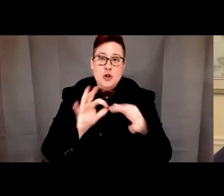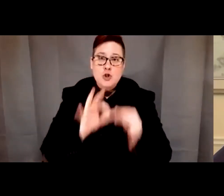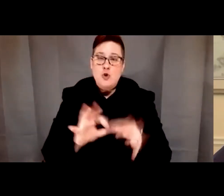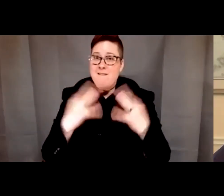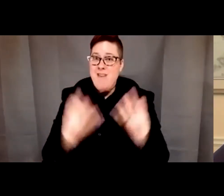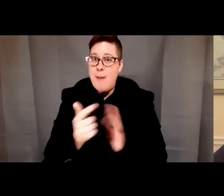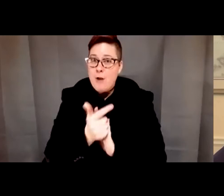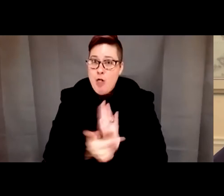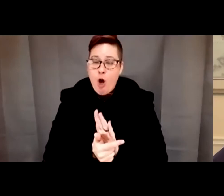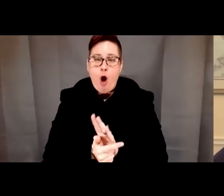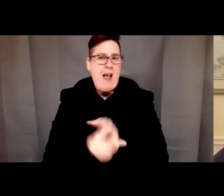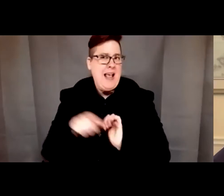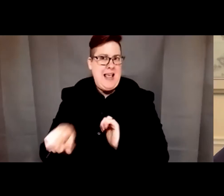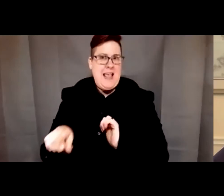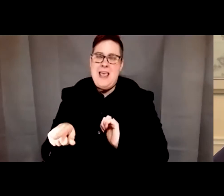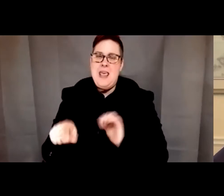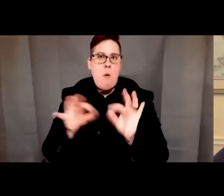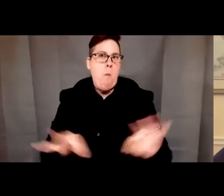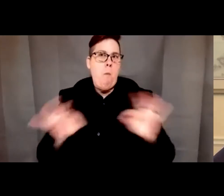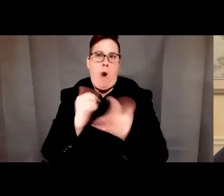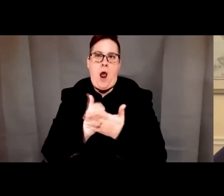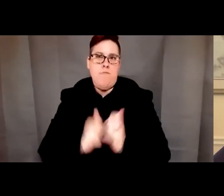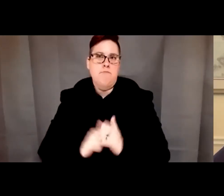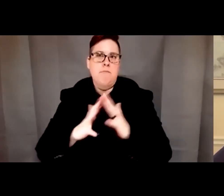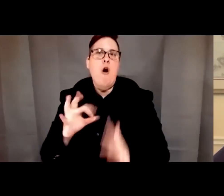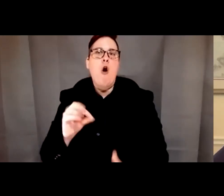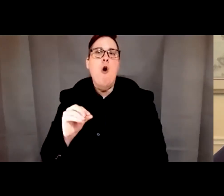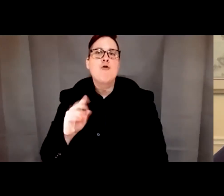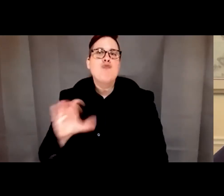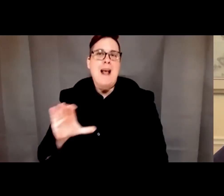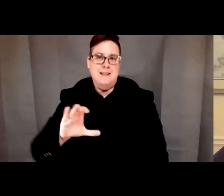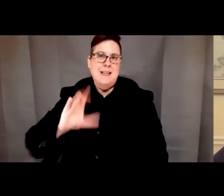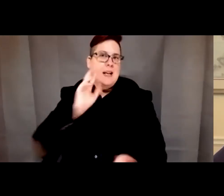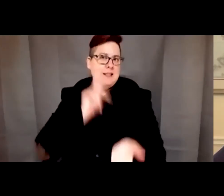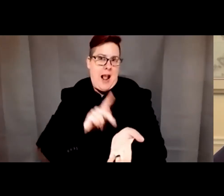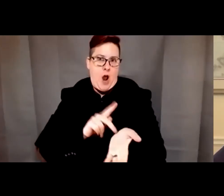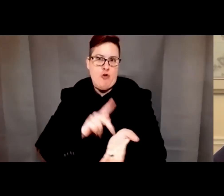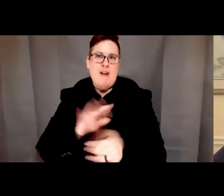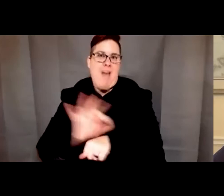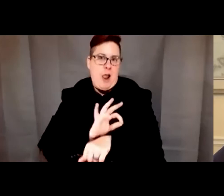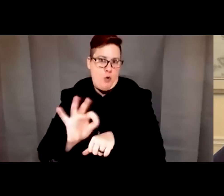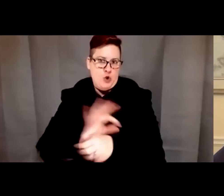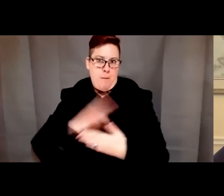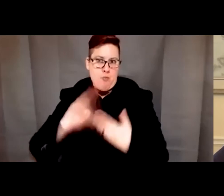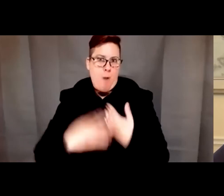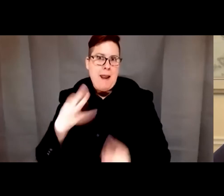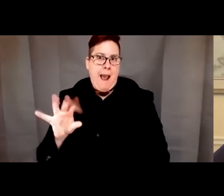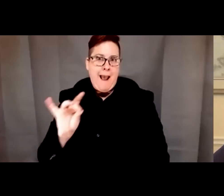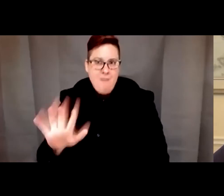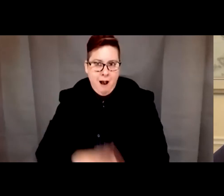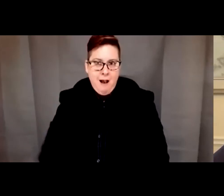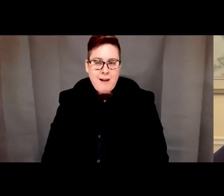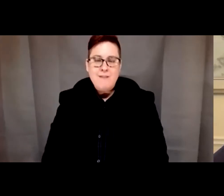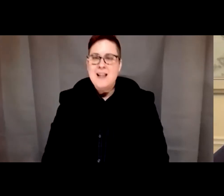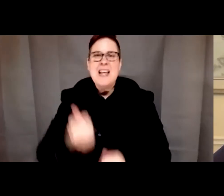was there in an important part of the establishment of the Forensic Psychiatry Fellowship Program in 1985. In each of